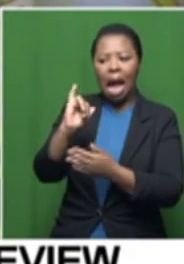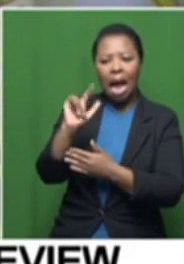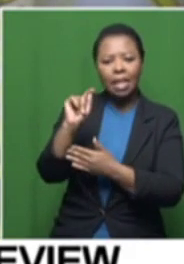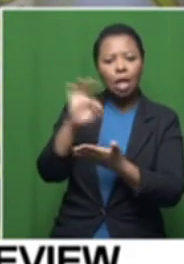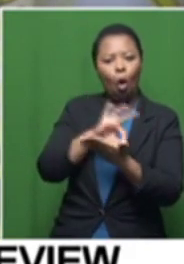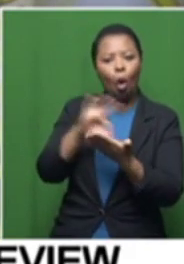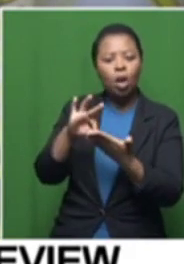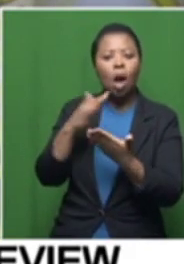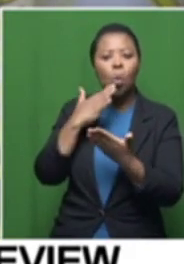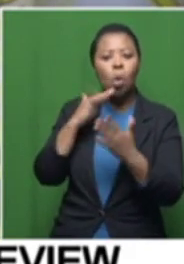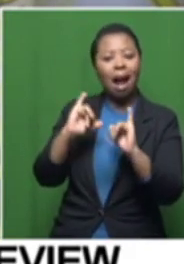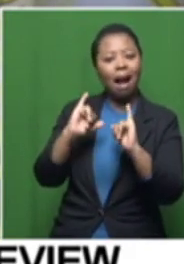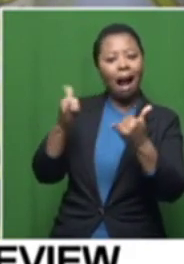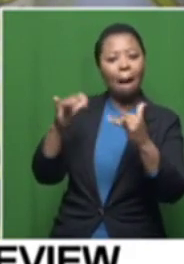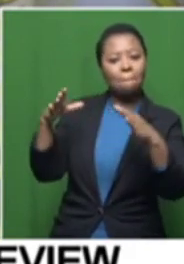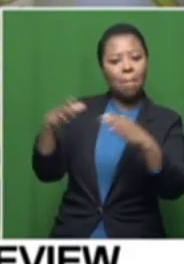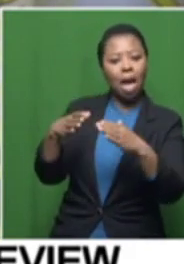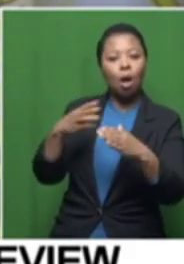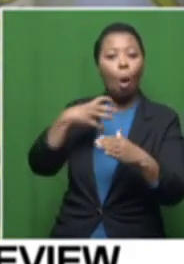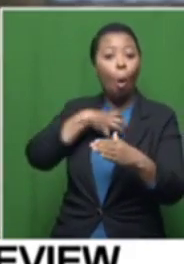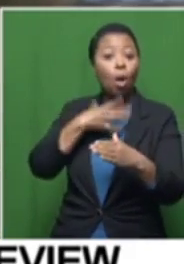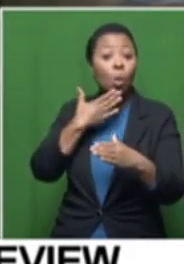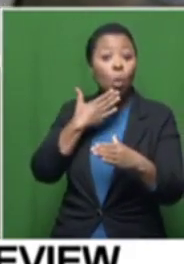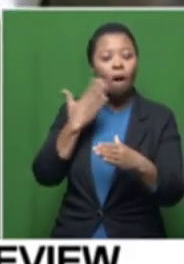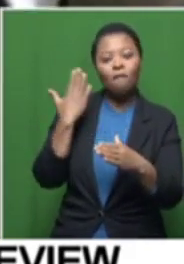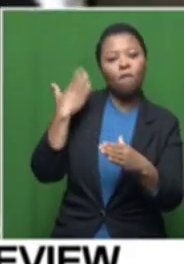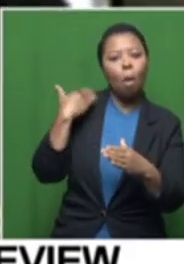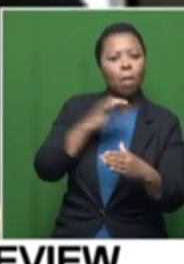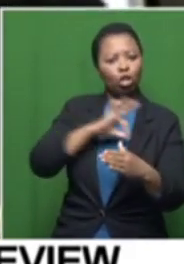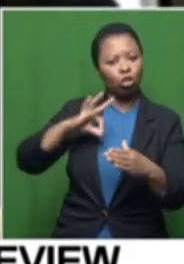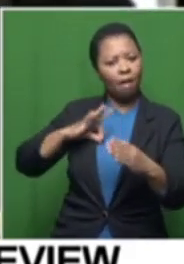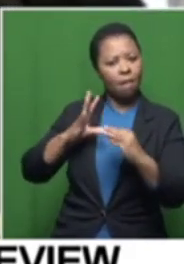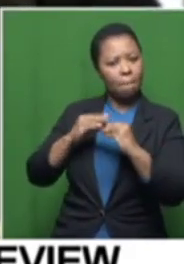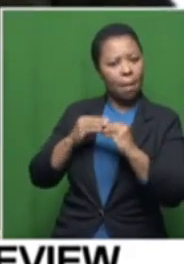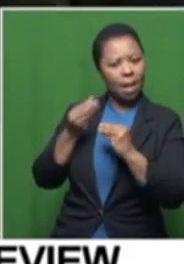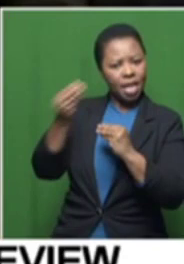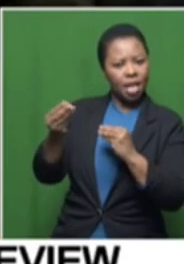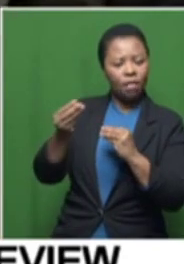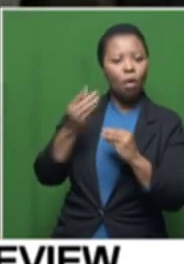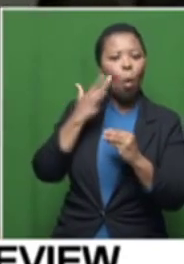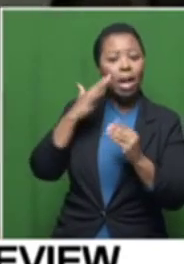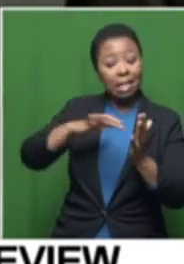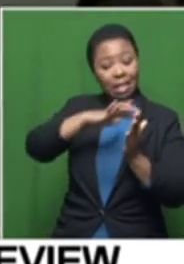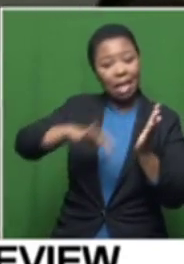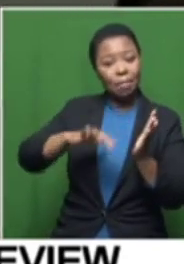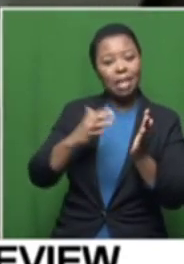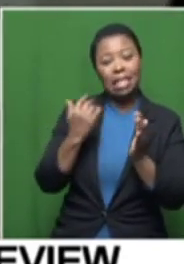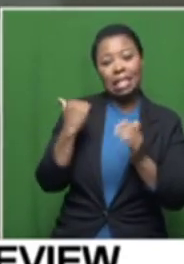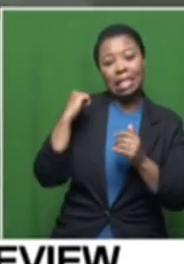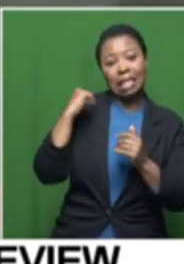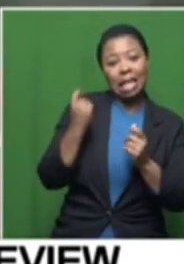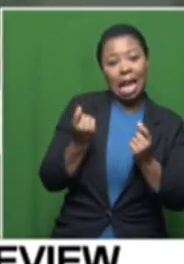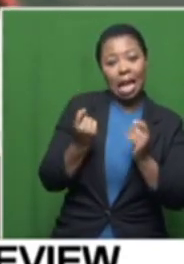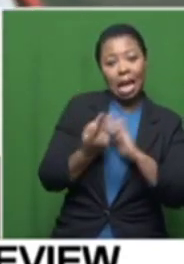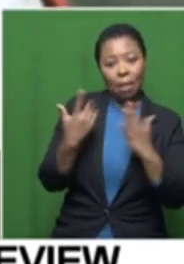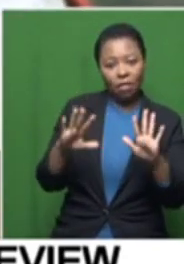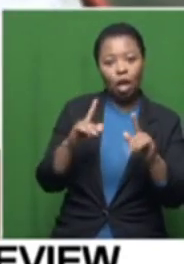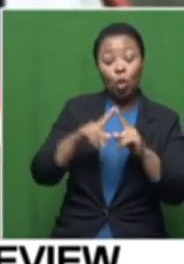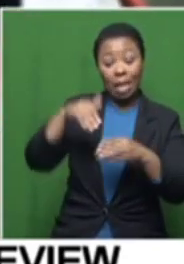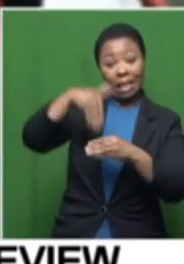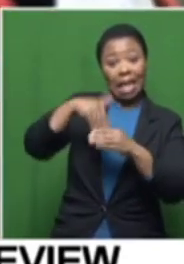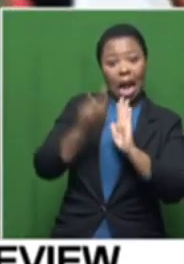contract to a company owned by its former staff members. In a statement late yesterday, the office said the internal review